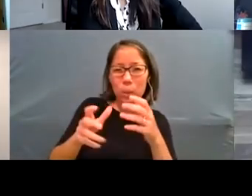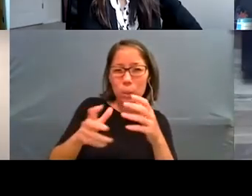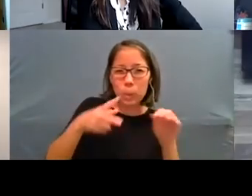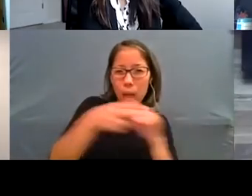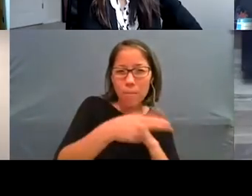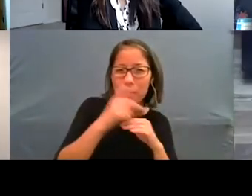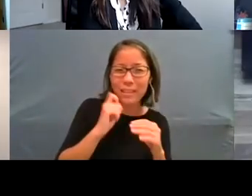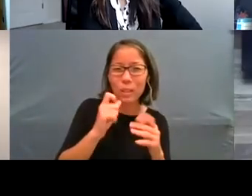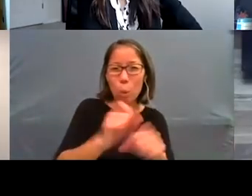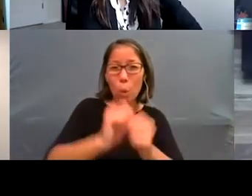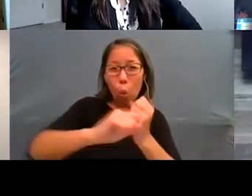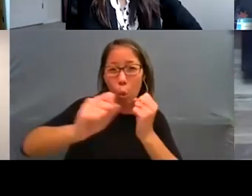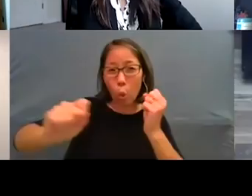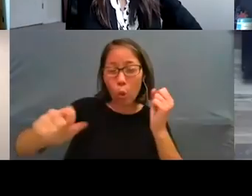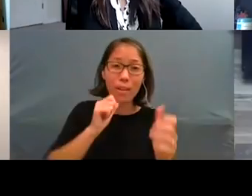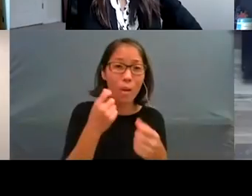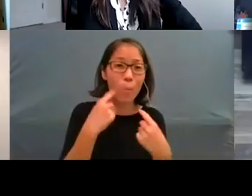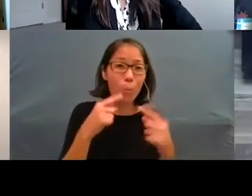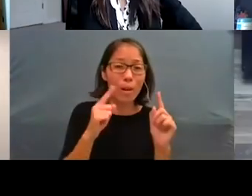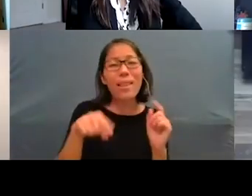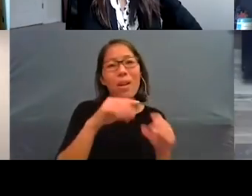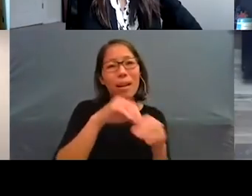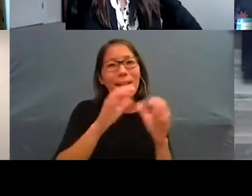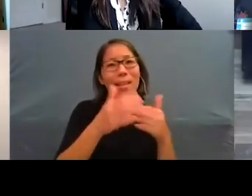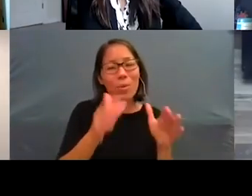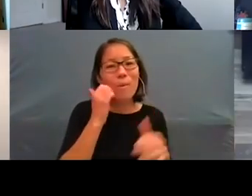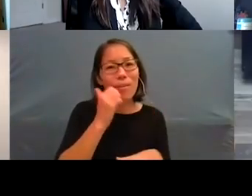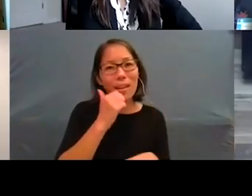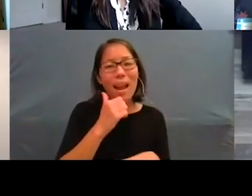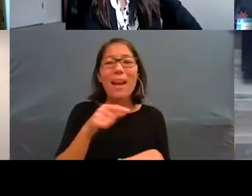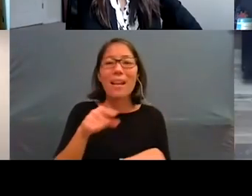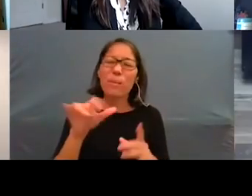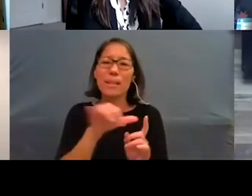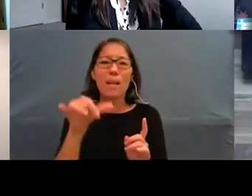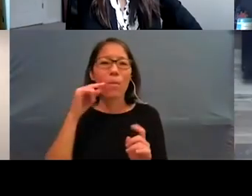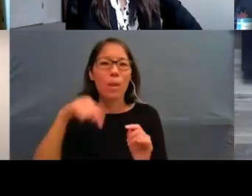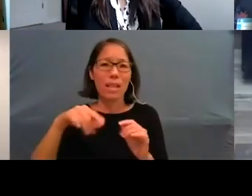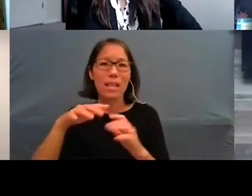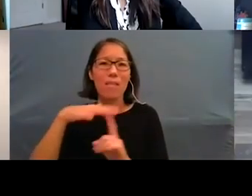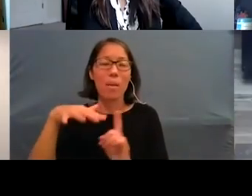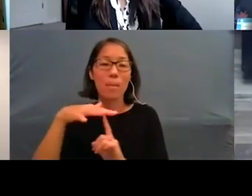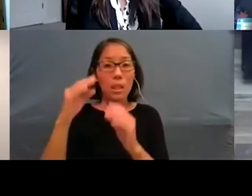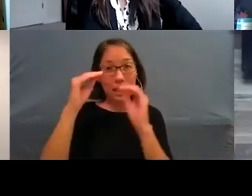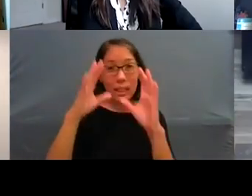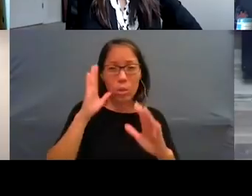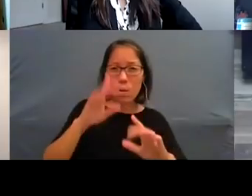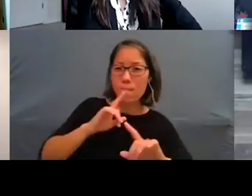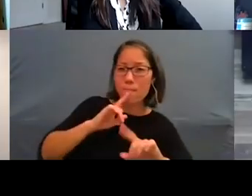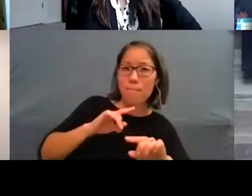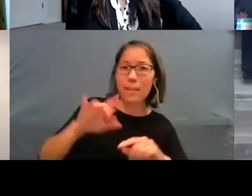not working. We do that in classrooms every day. And so it would be the same in this environment. So teachers will be responsive to kids'